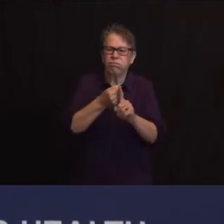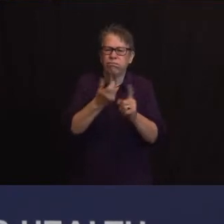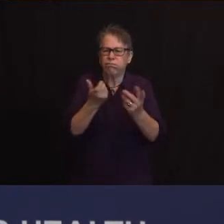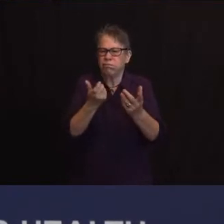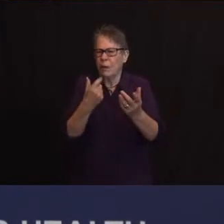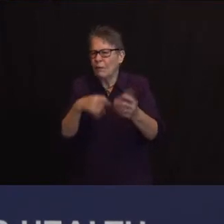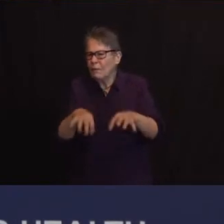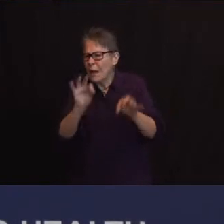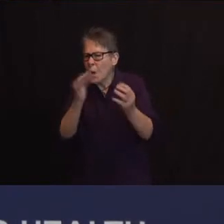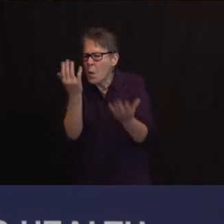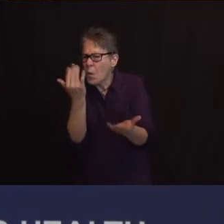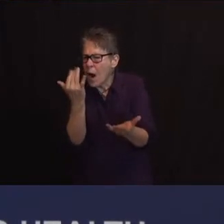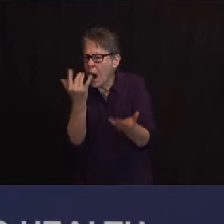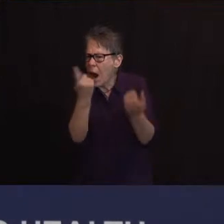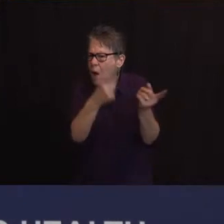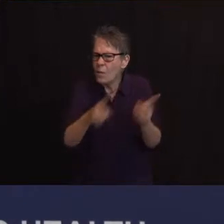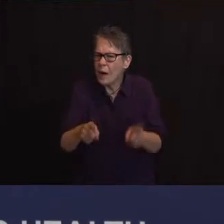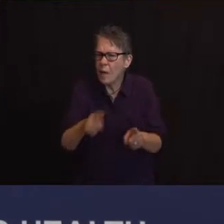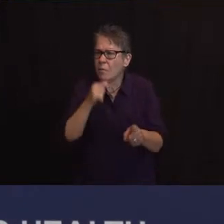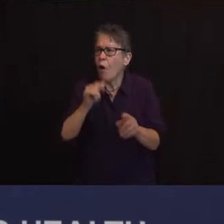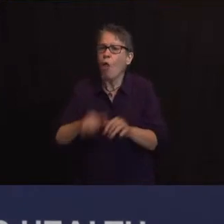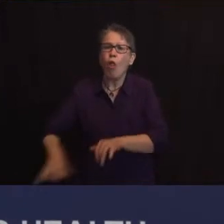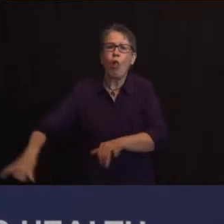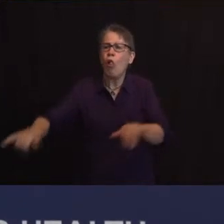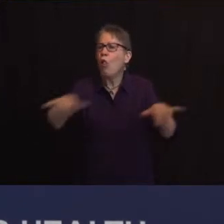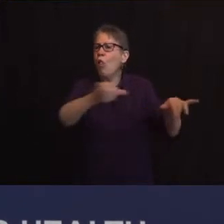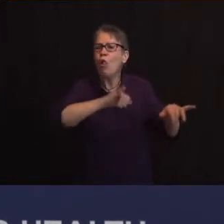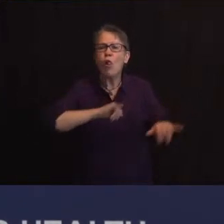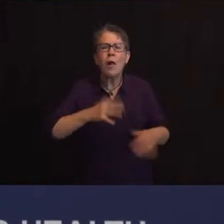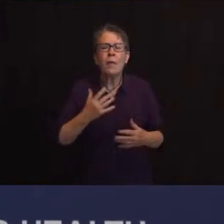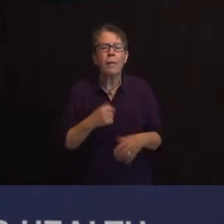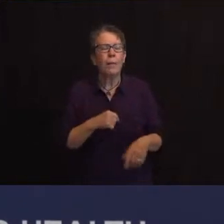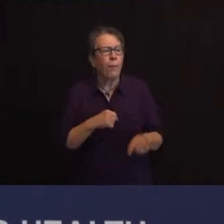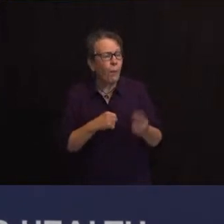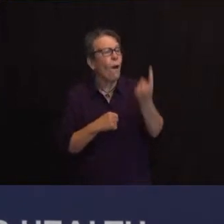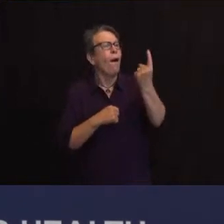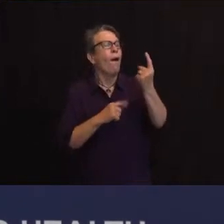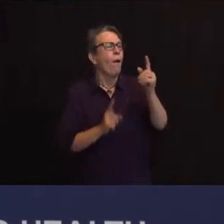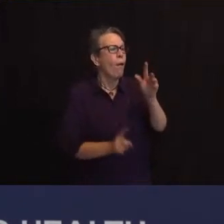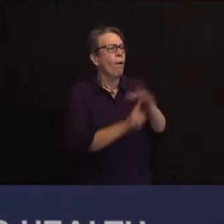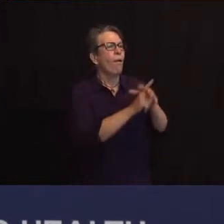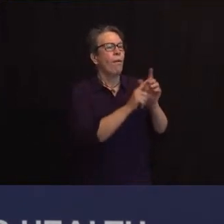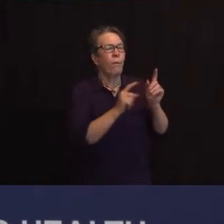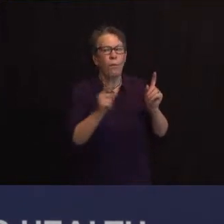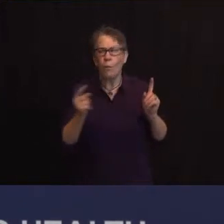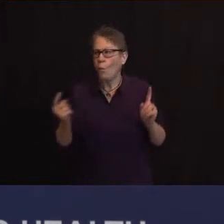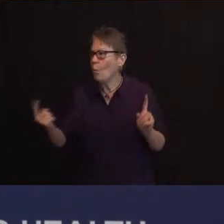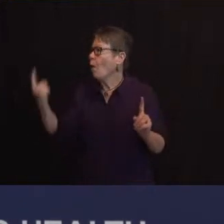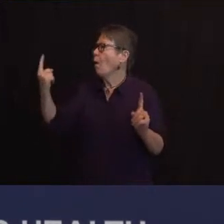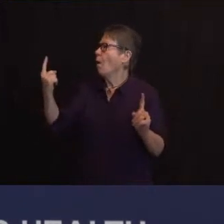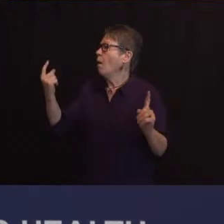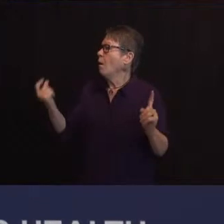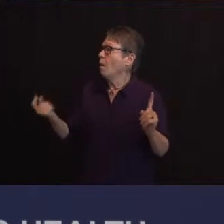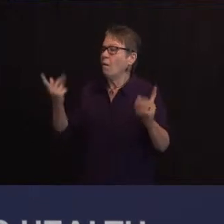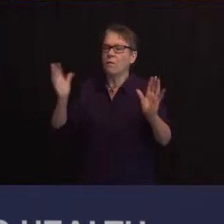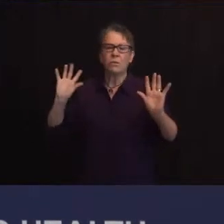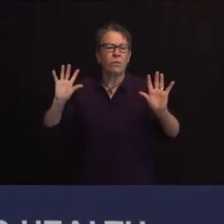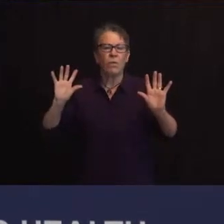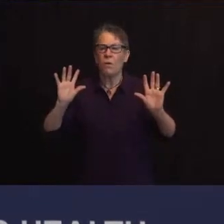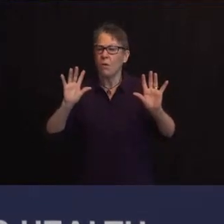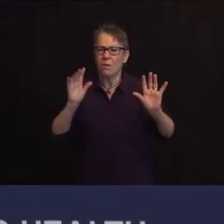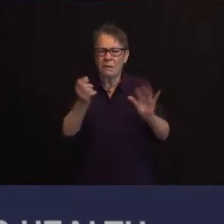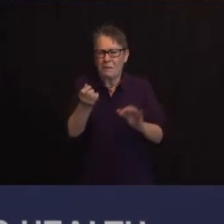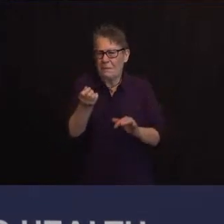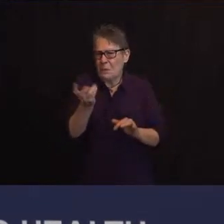it isn't. There's no data at all that suggests that, but I'll come back to Judy and Tina in a second. I think